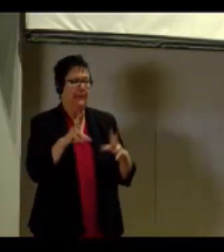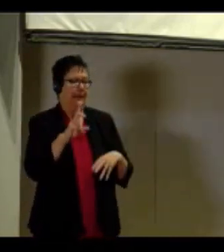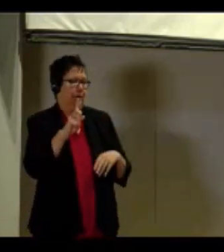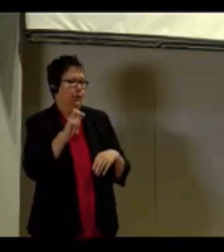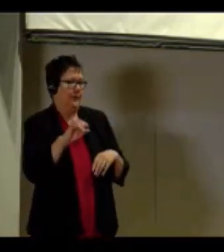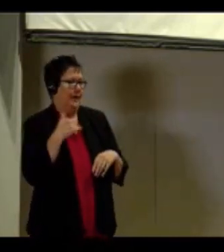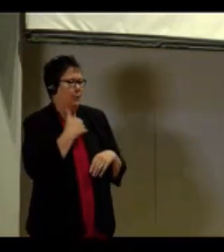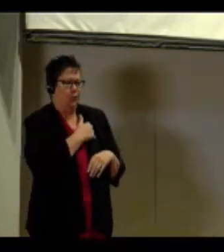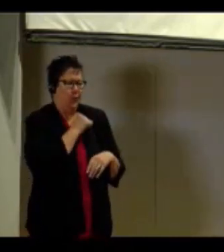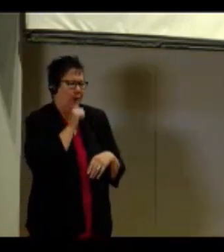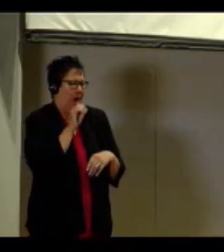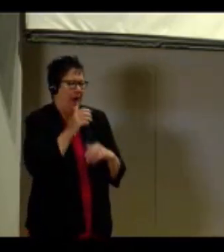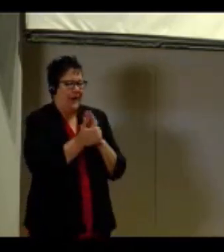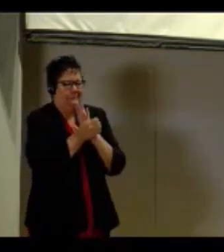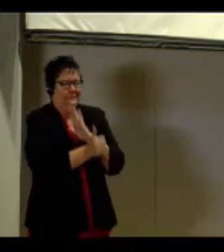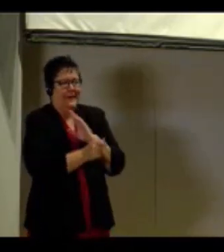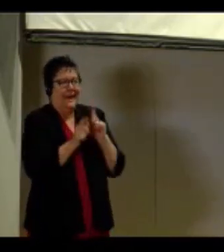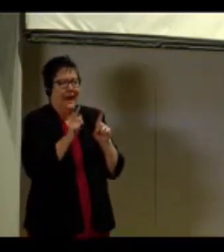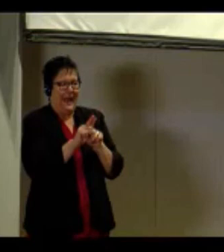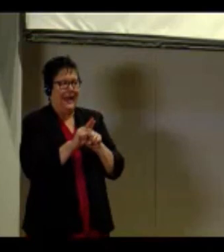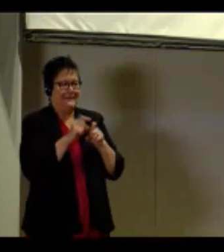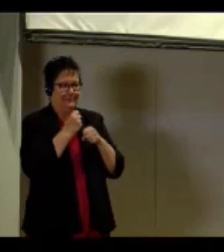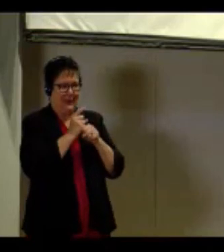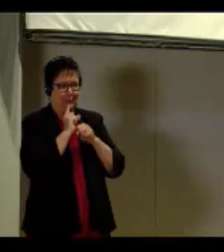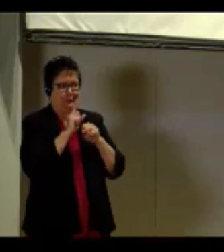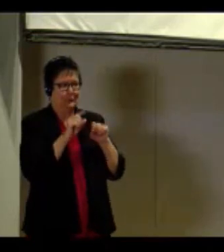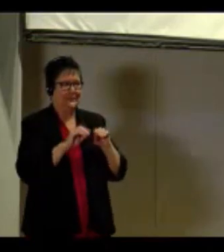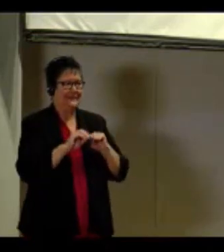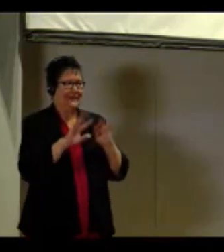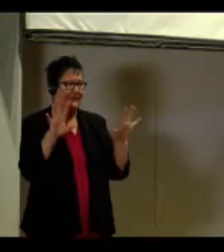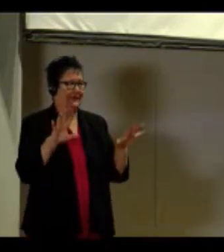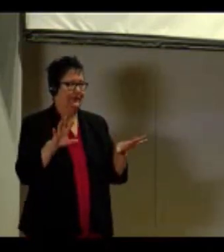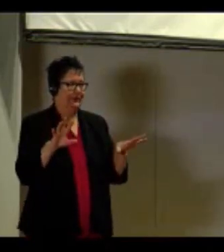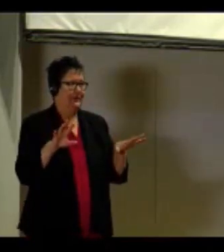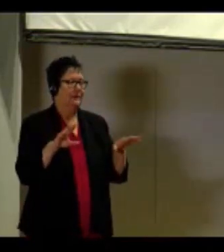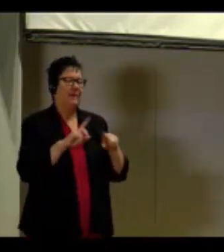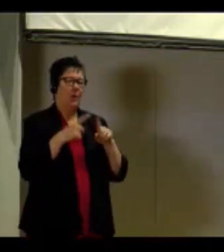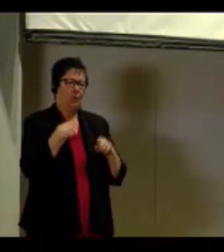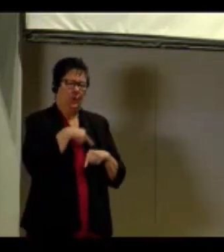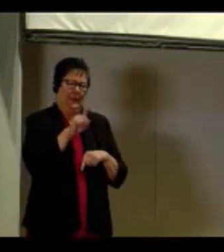data, but we need to do a better job. That's a good point.